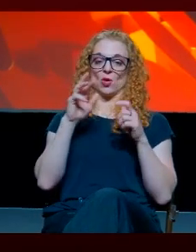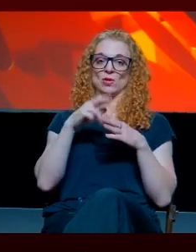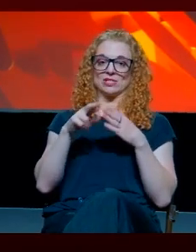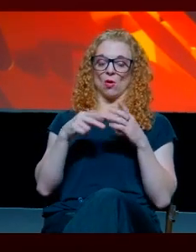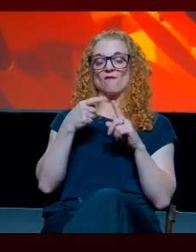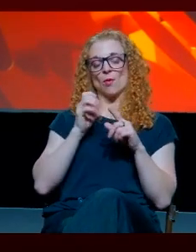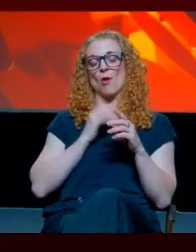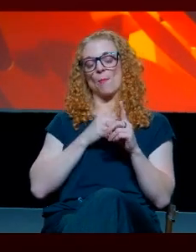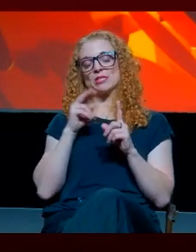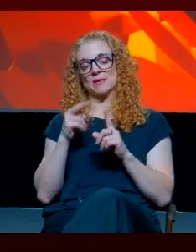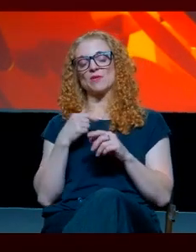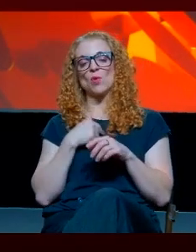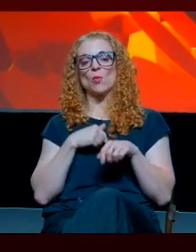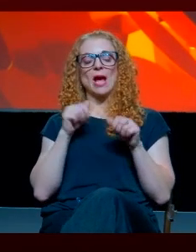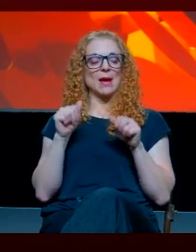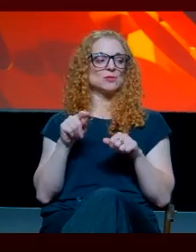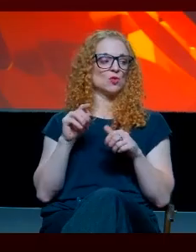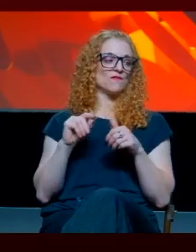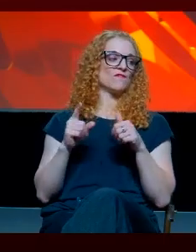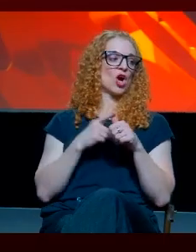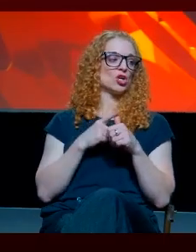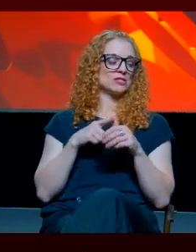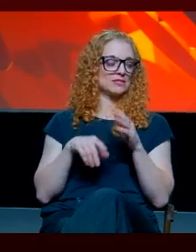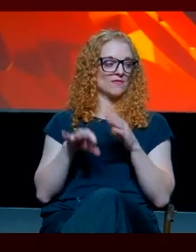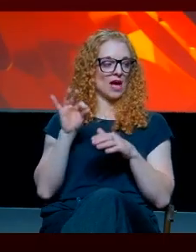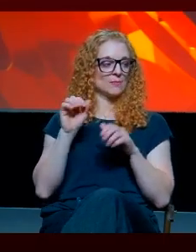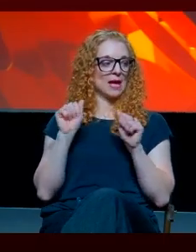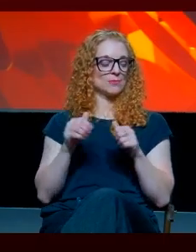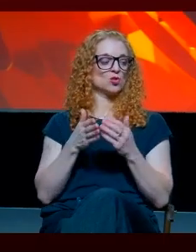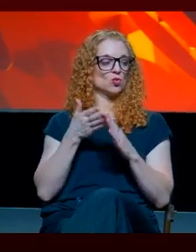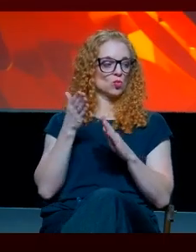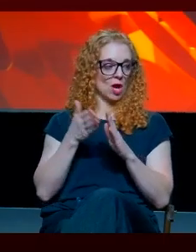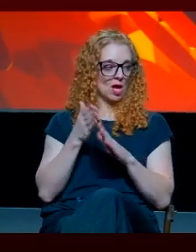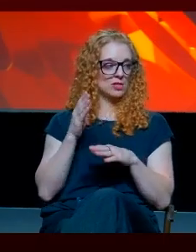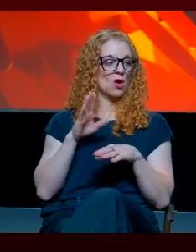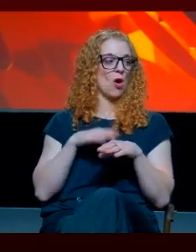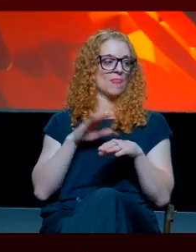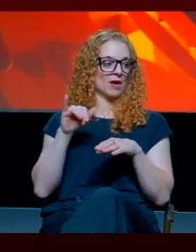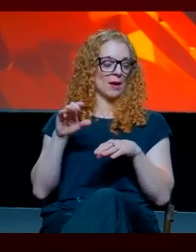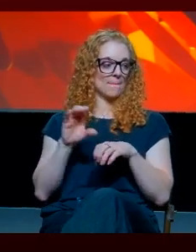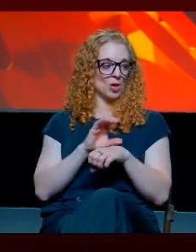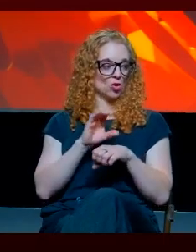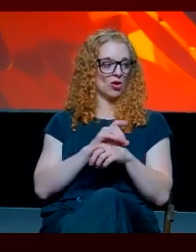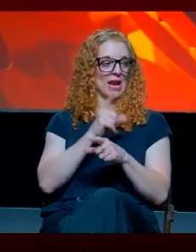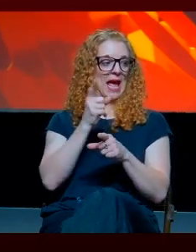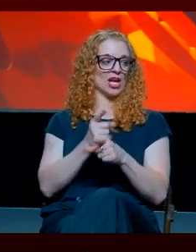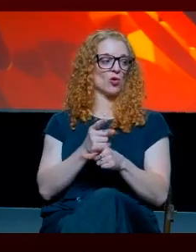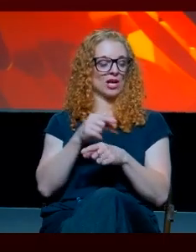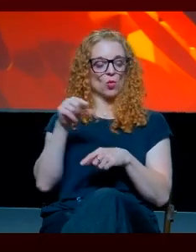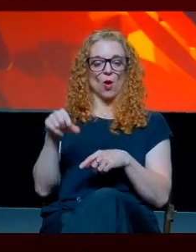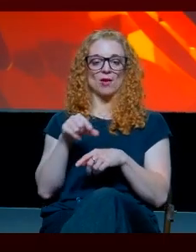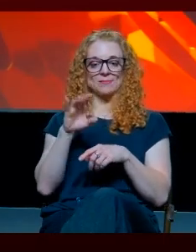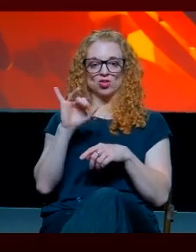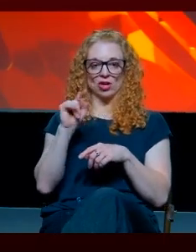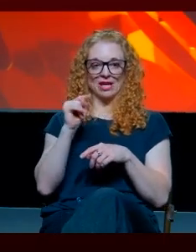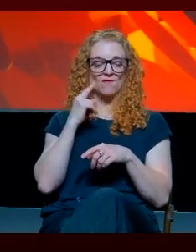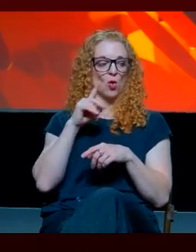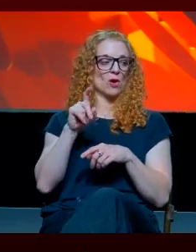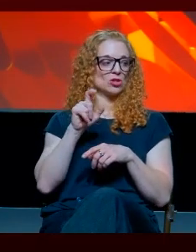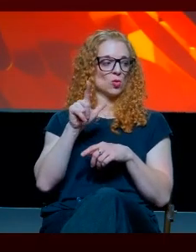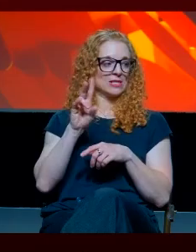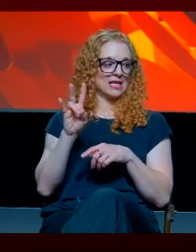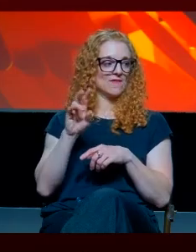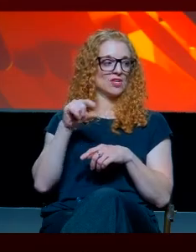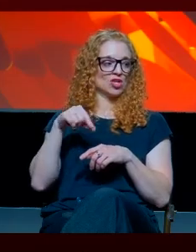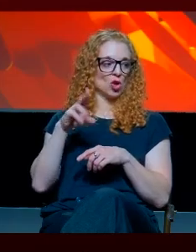perspective. We were able, the first time, to be able to run on a quantum computer an accurate quantum circuit on 127